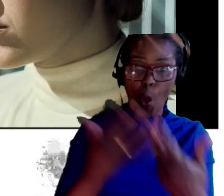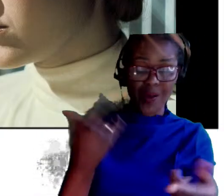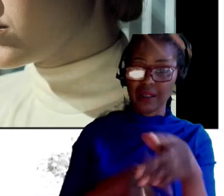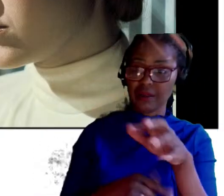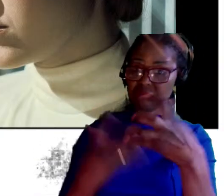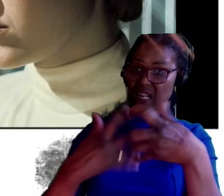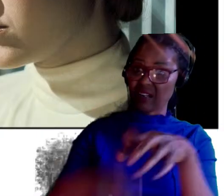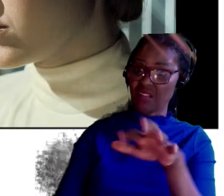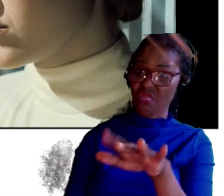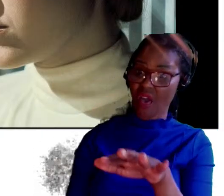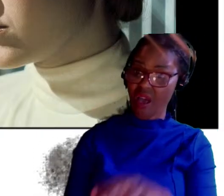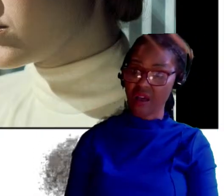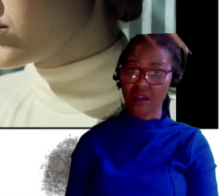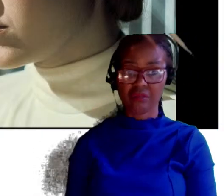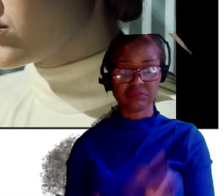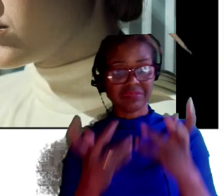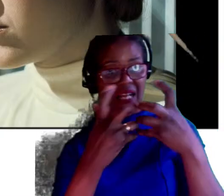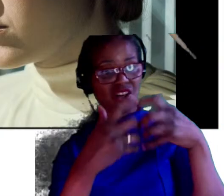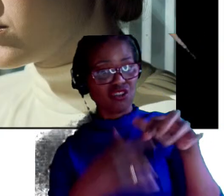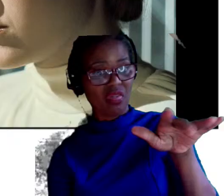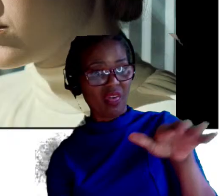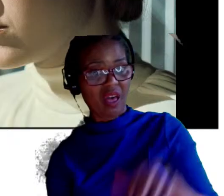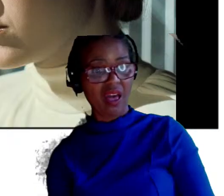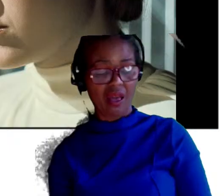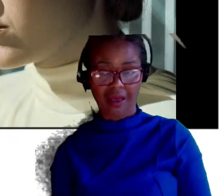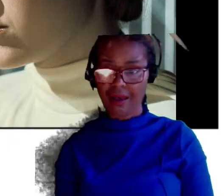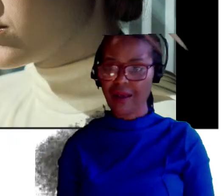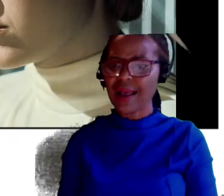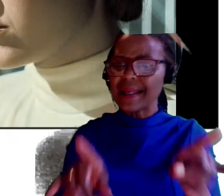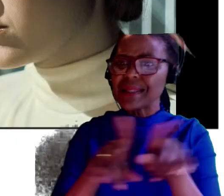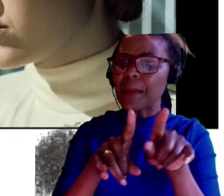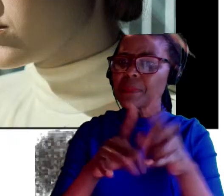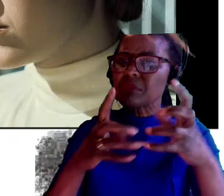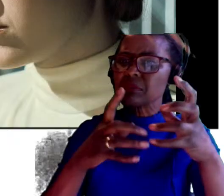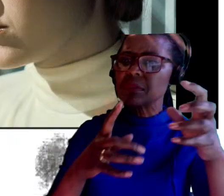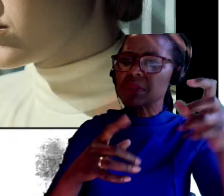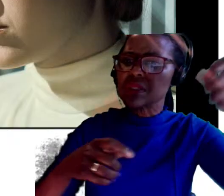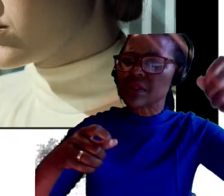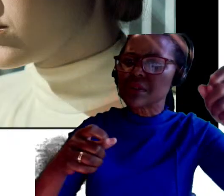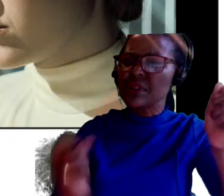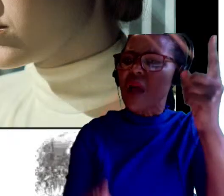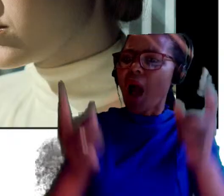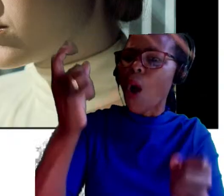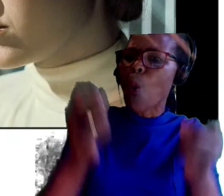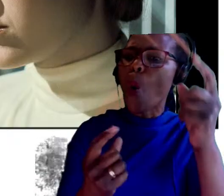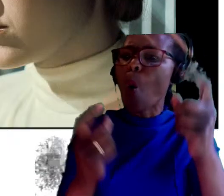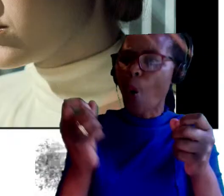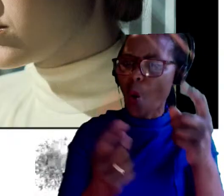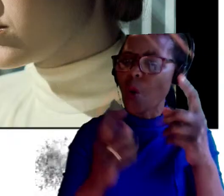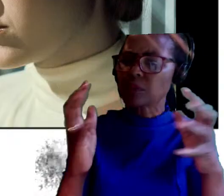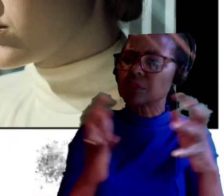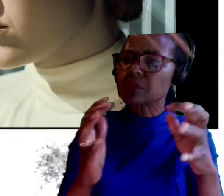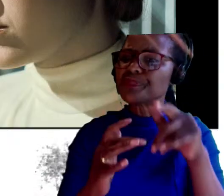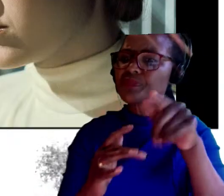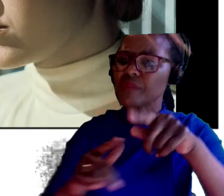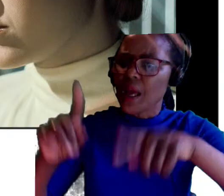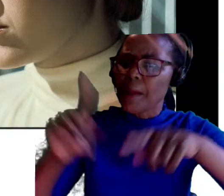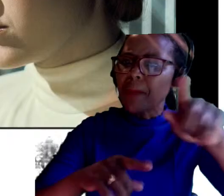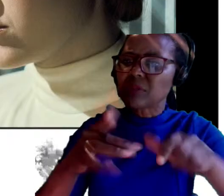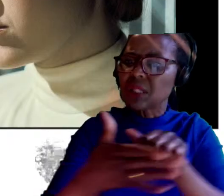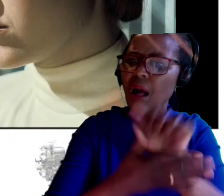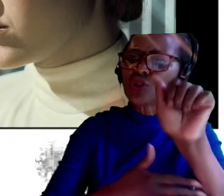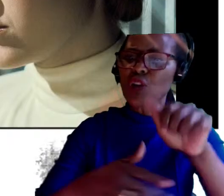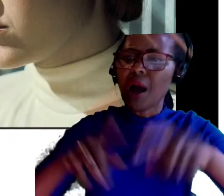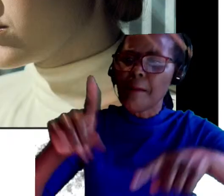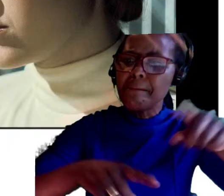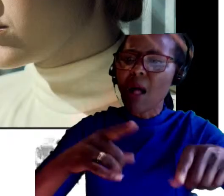does. And the same is true, of course, of Star Wars' portrait of a multicultural, multilingual, interstellar society. There's a